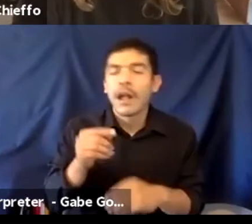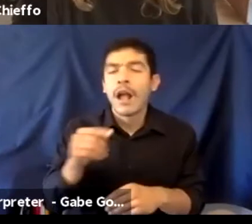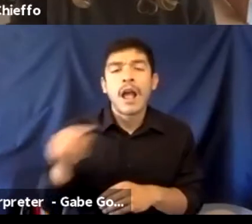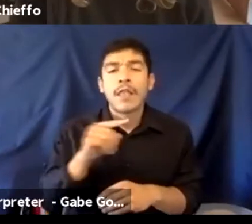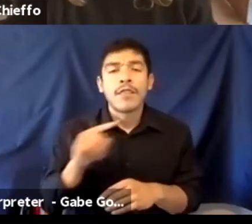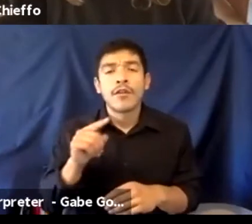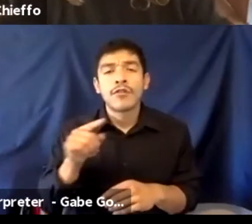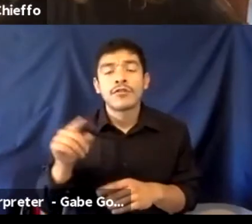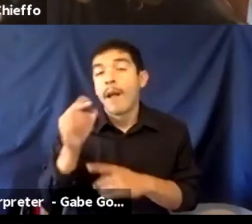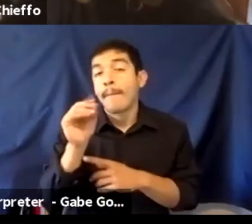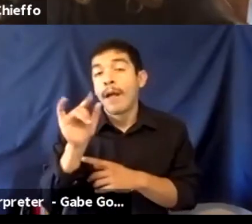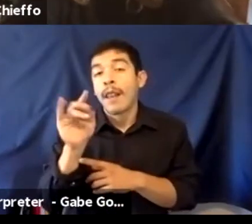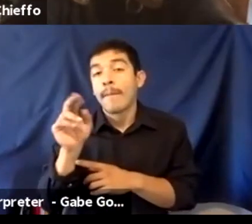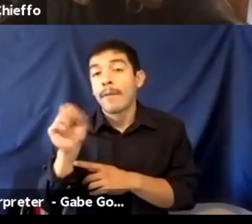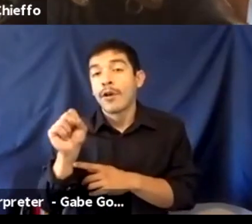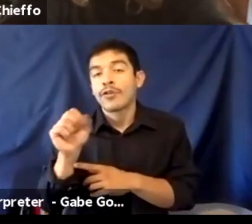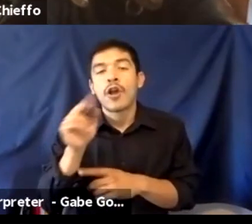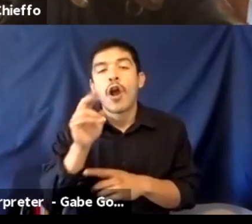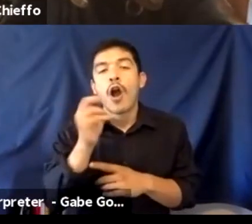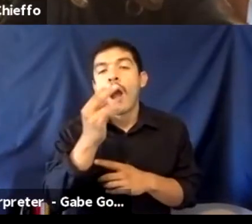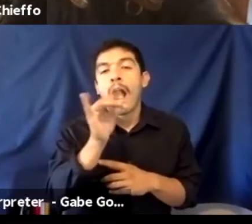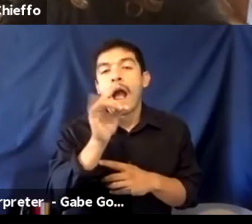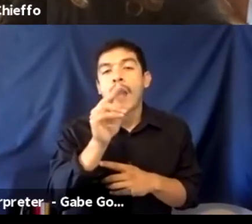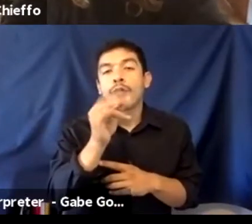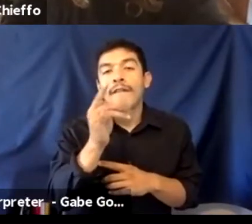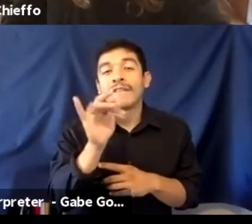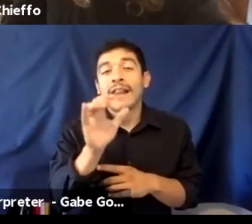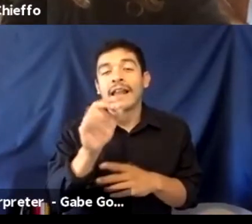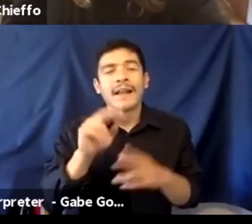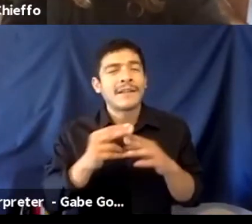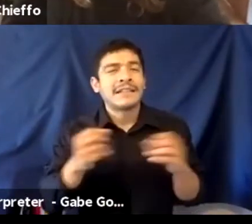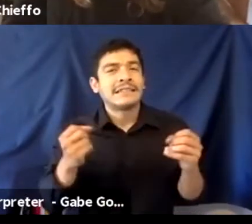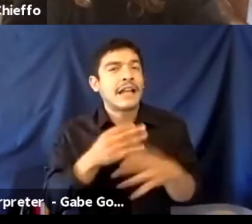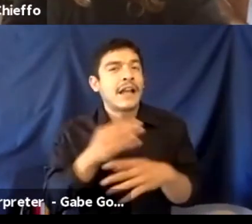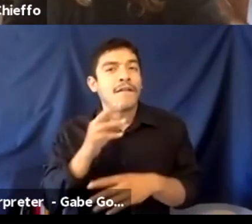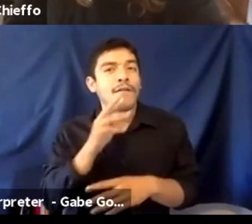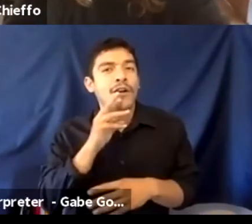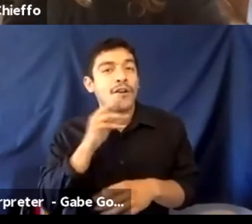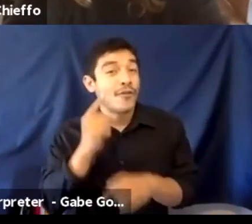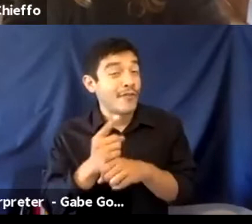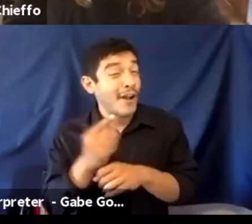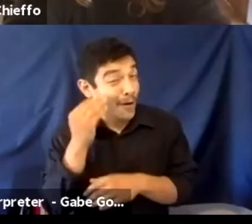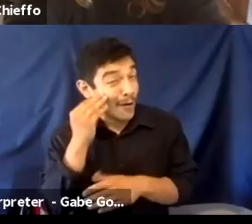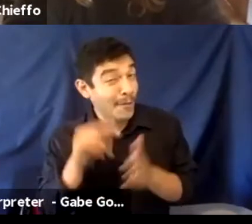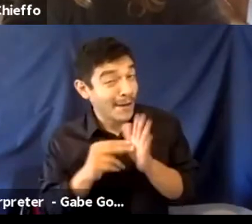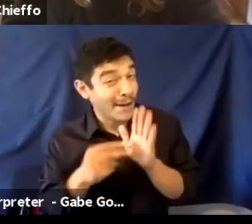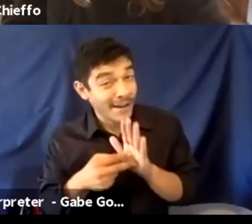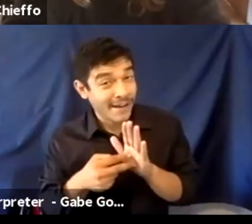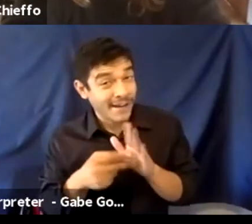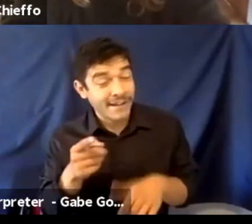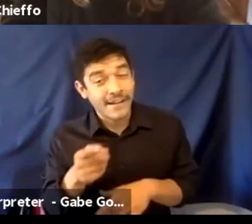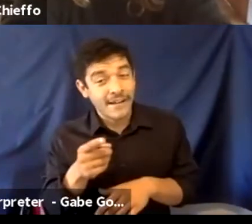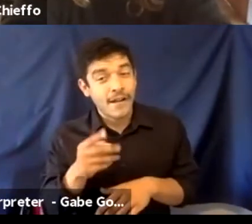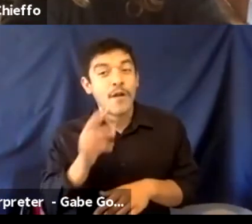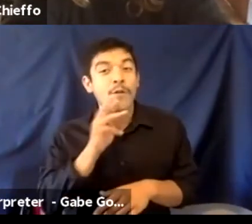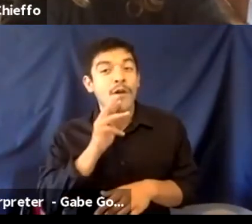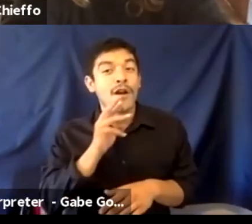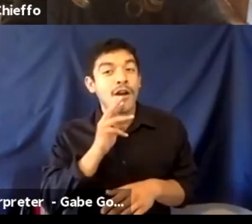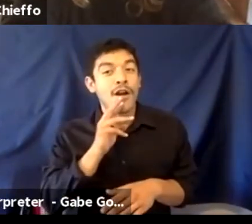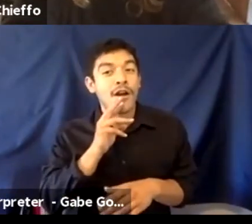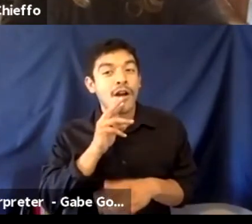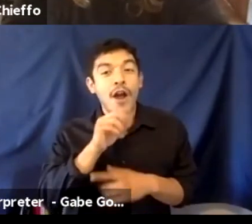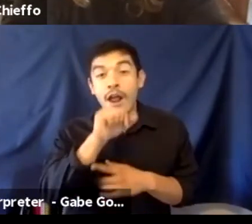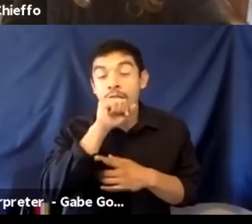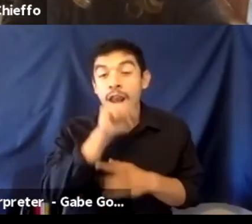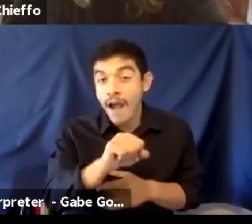particular polymers are hydrophilic. Wait a second. You know that word, right? Hydrophilic, water